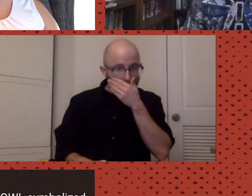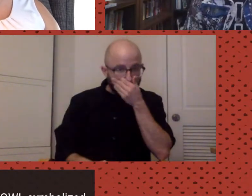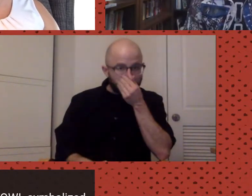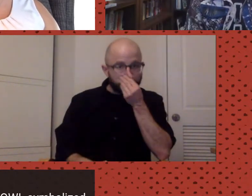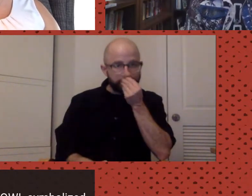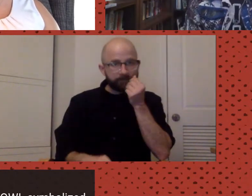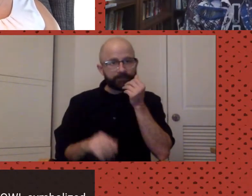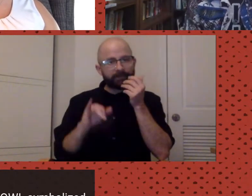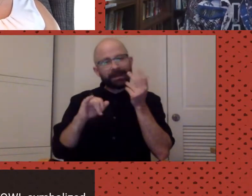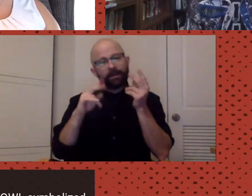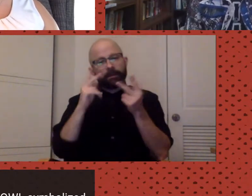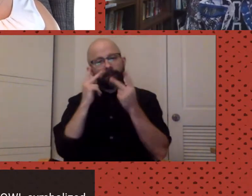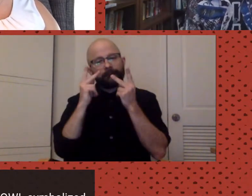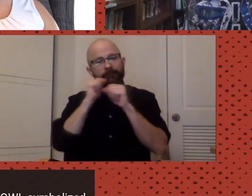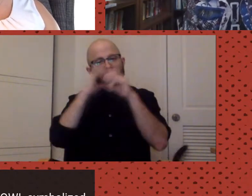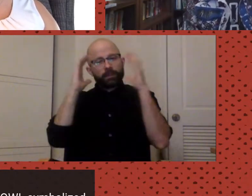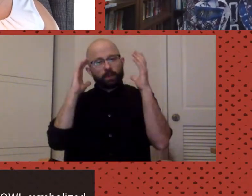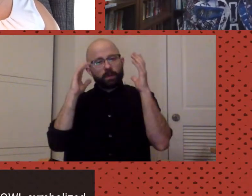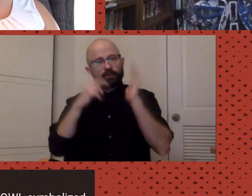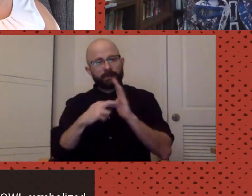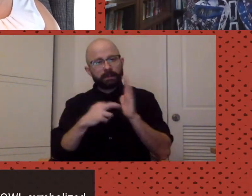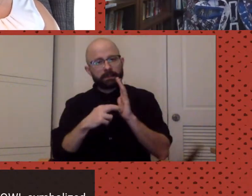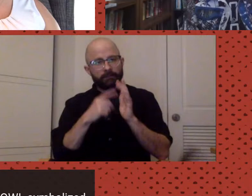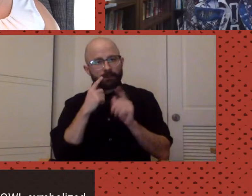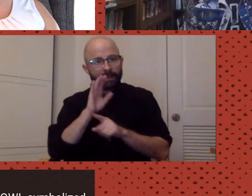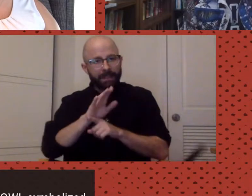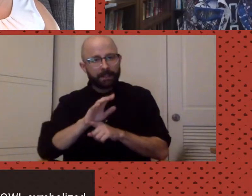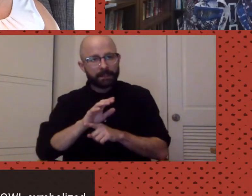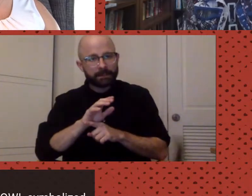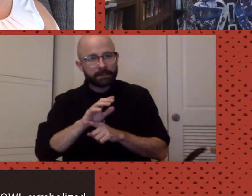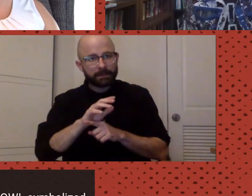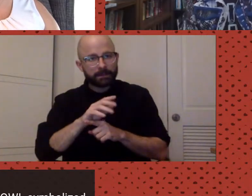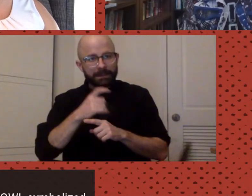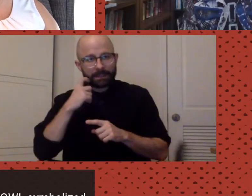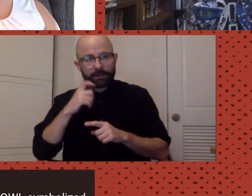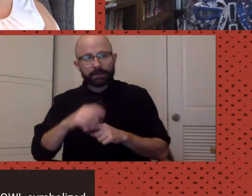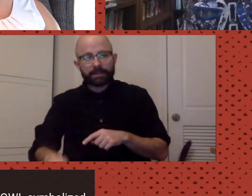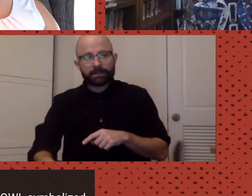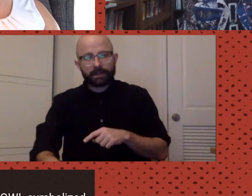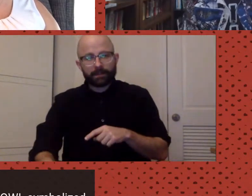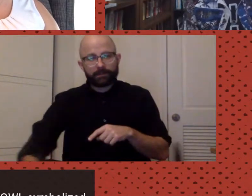just a visual representation of his addiction to